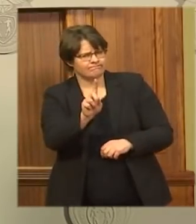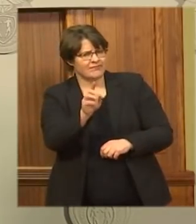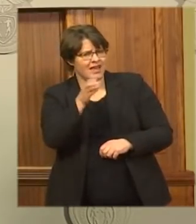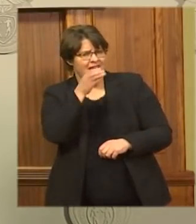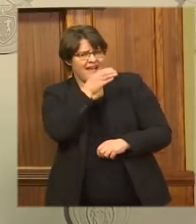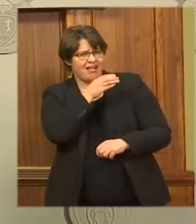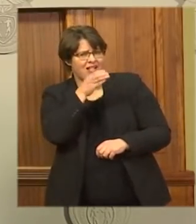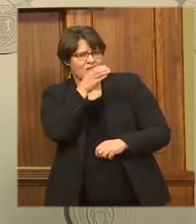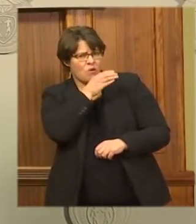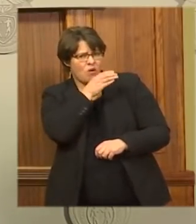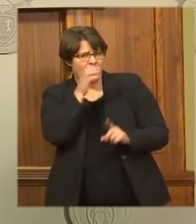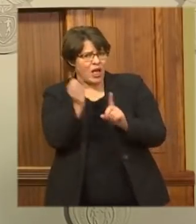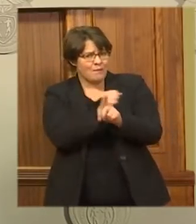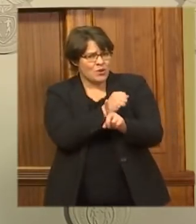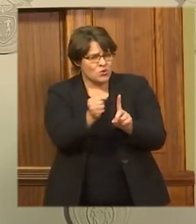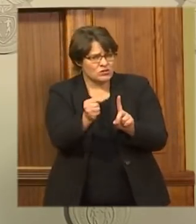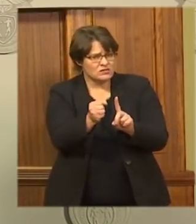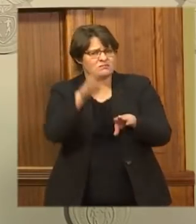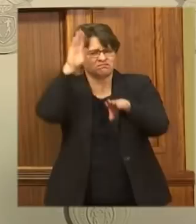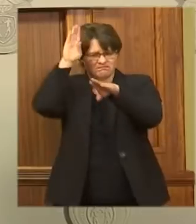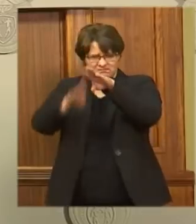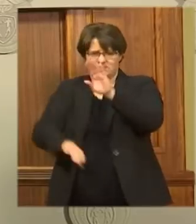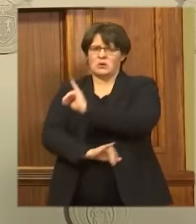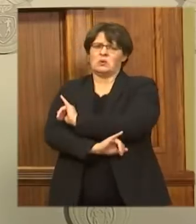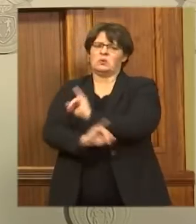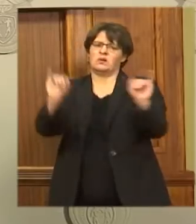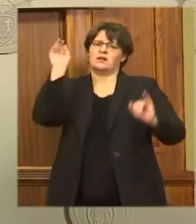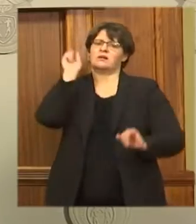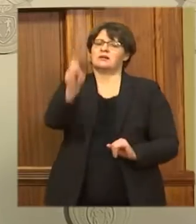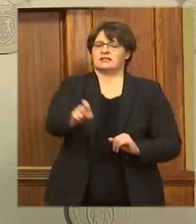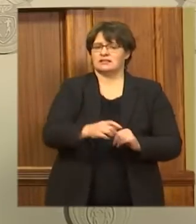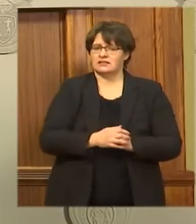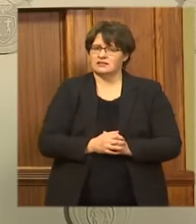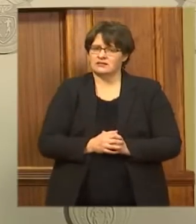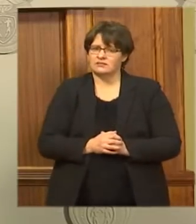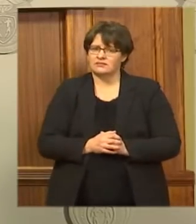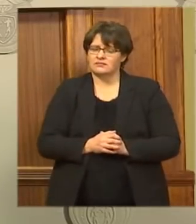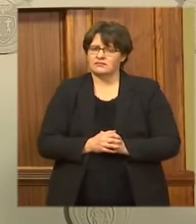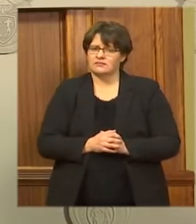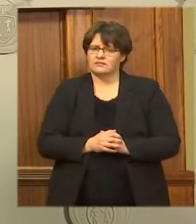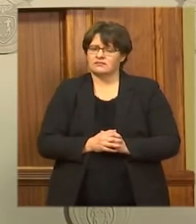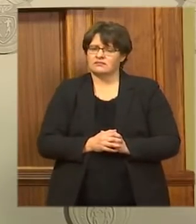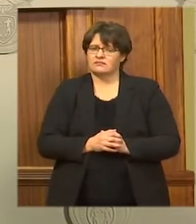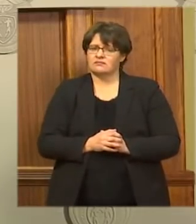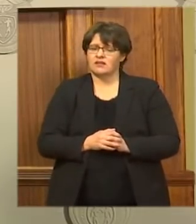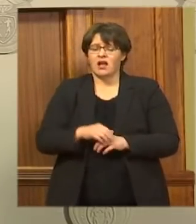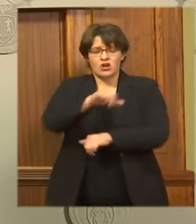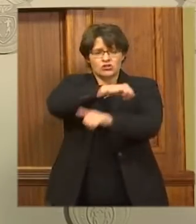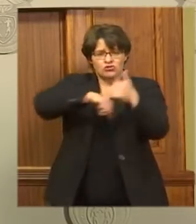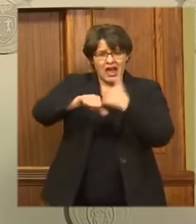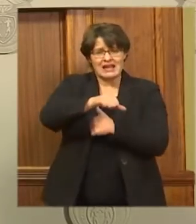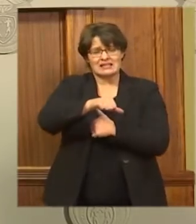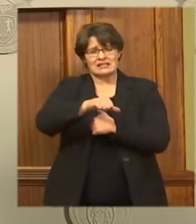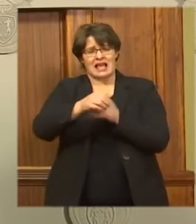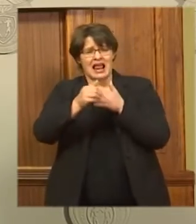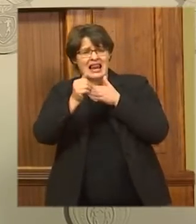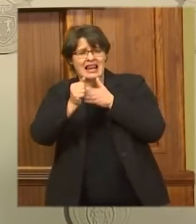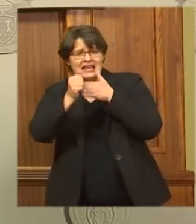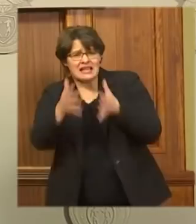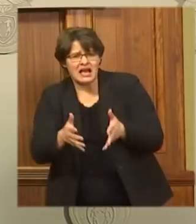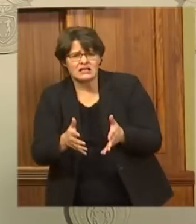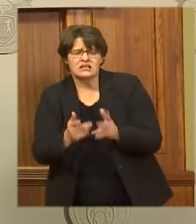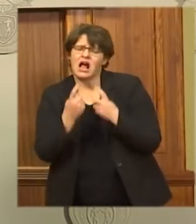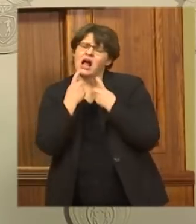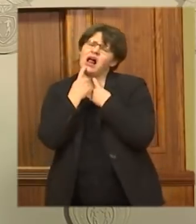curb the abuse of alcohol. Many people and many leaders in our society continue